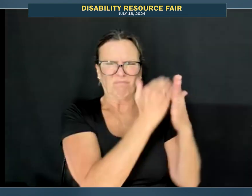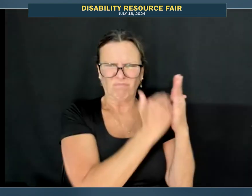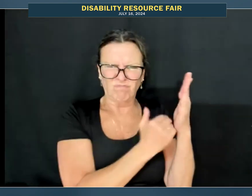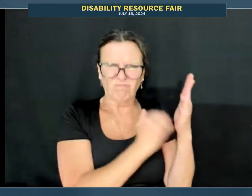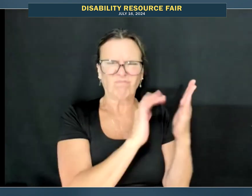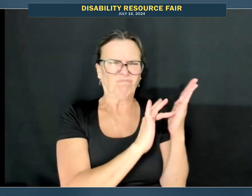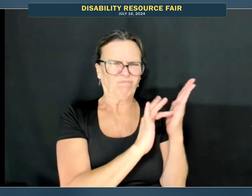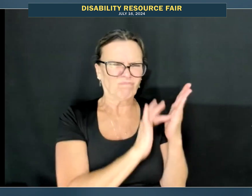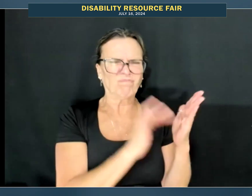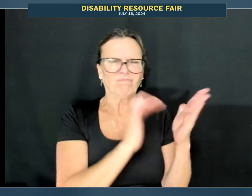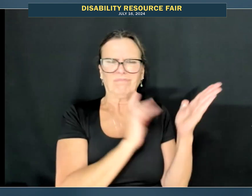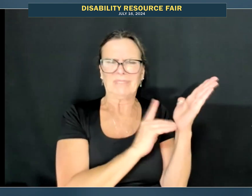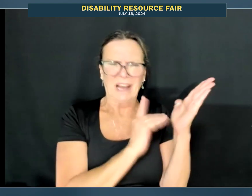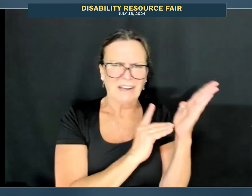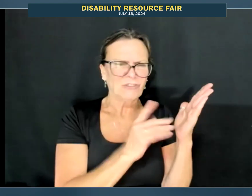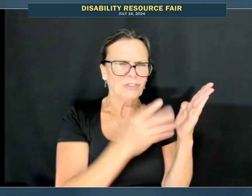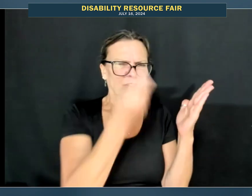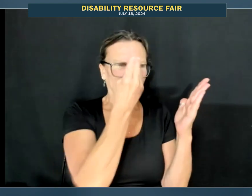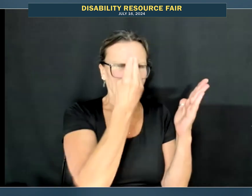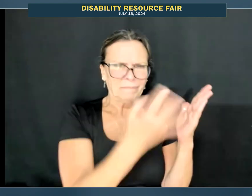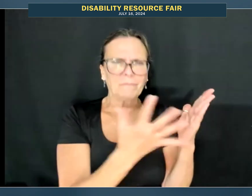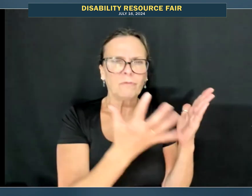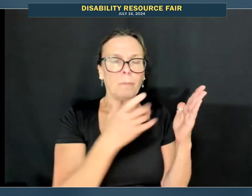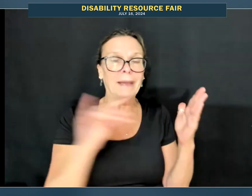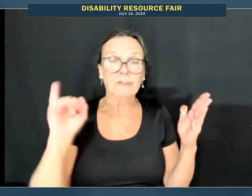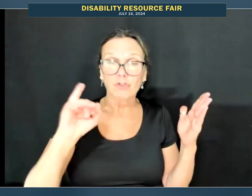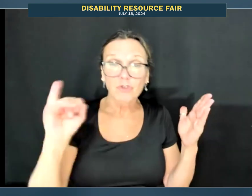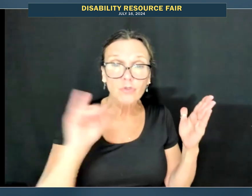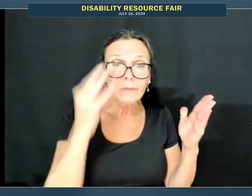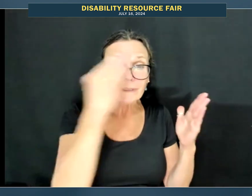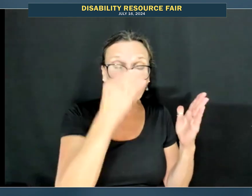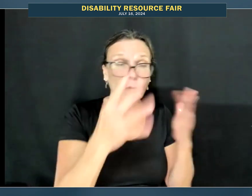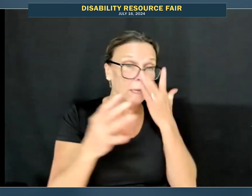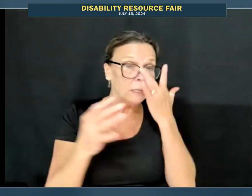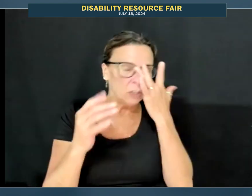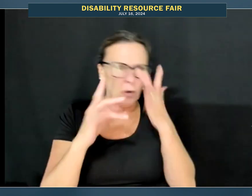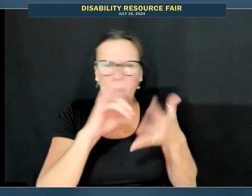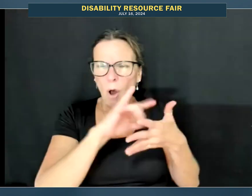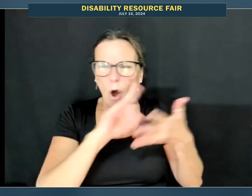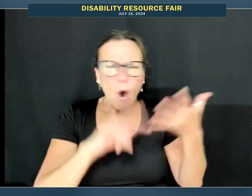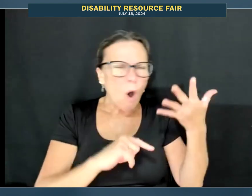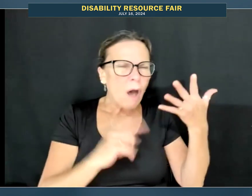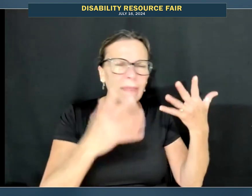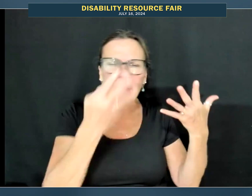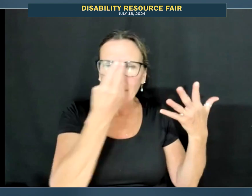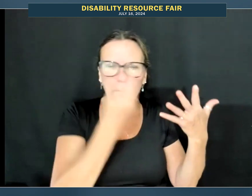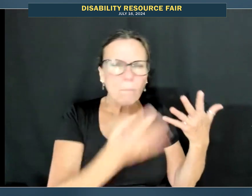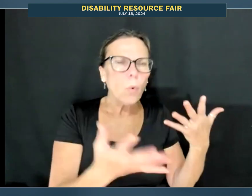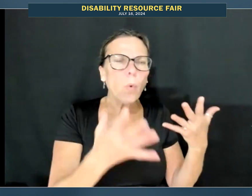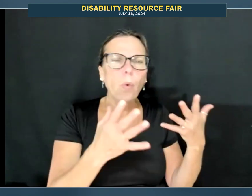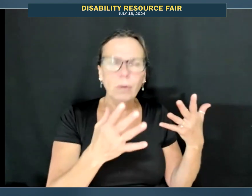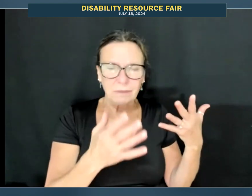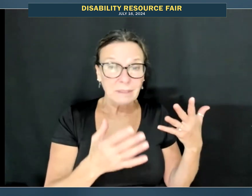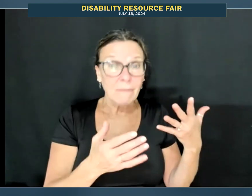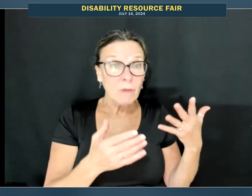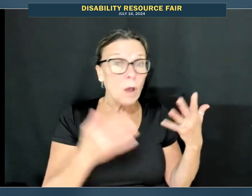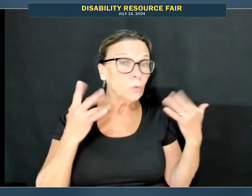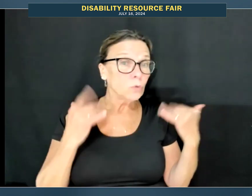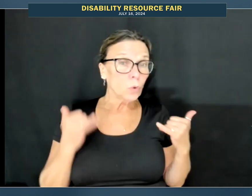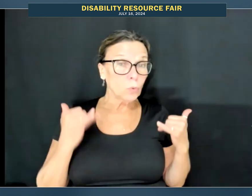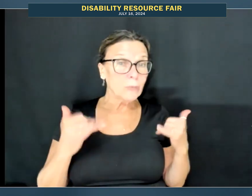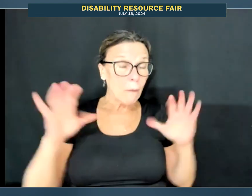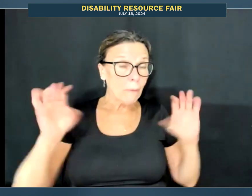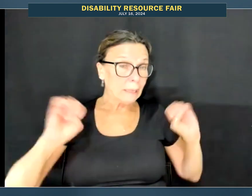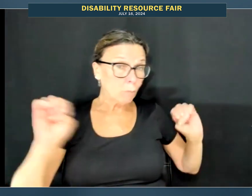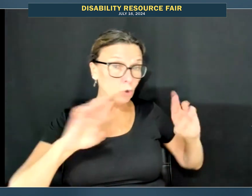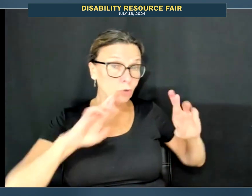on, doctor's contacts, insurance information, and all that important stuff. So now that the emergency response people